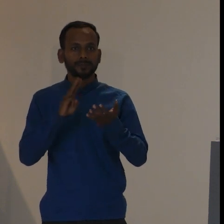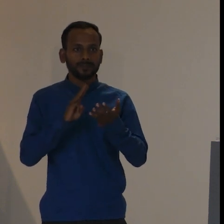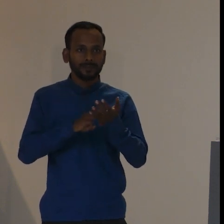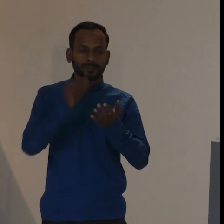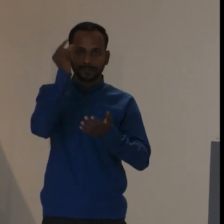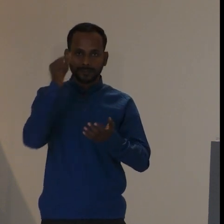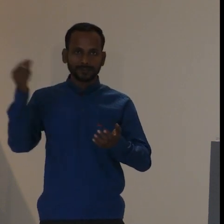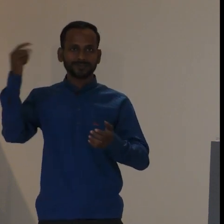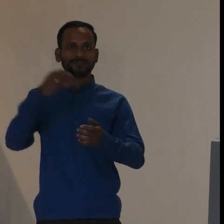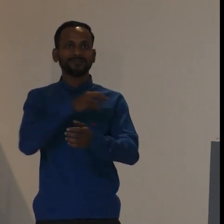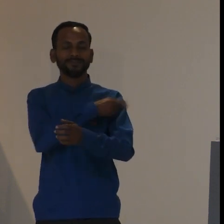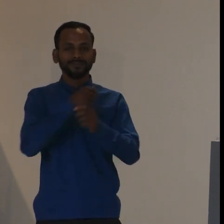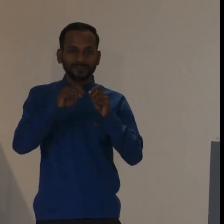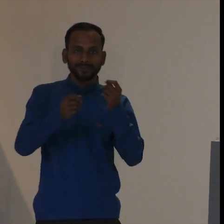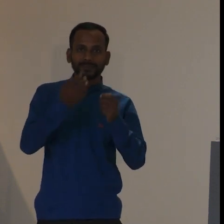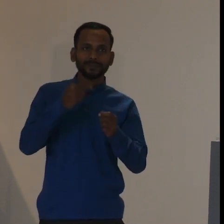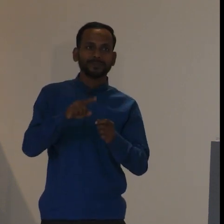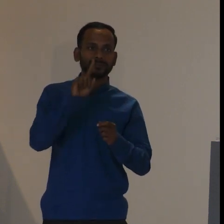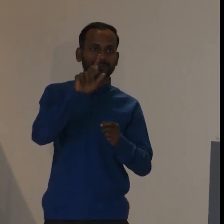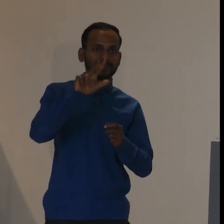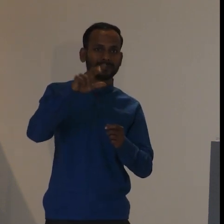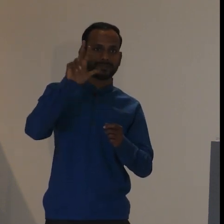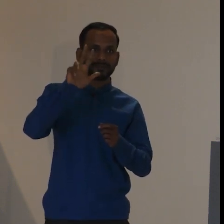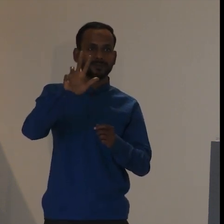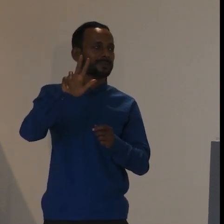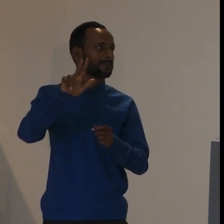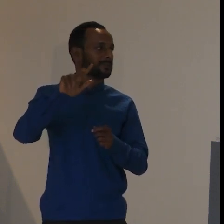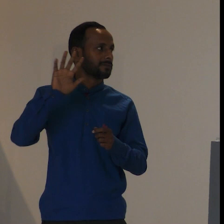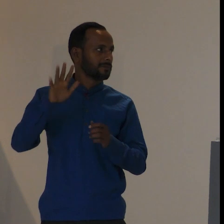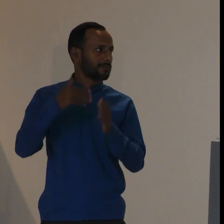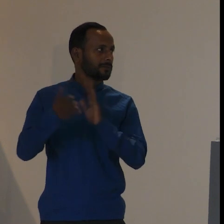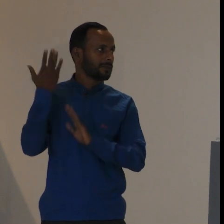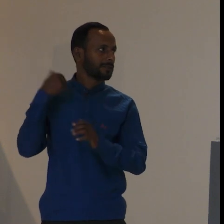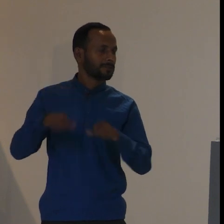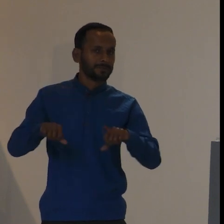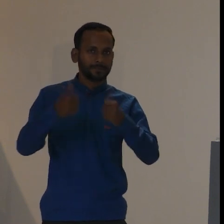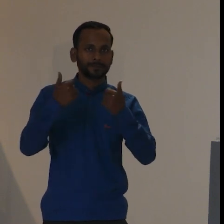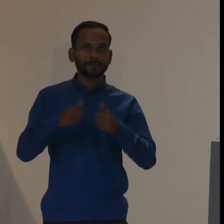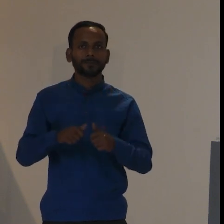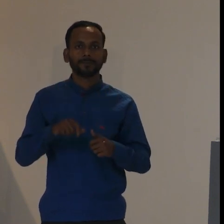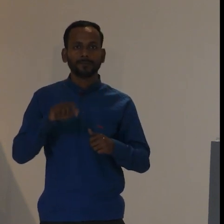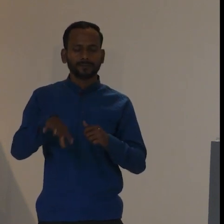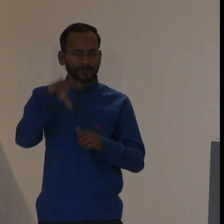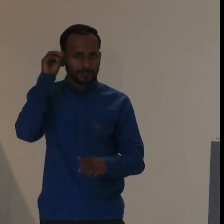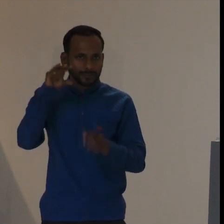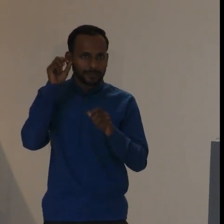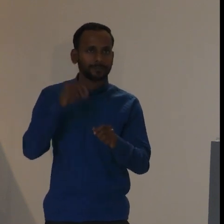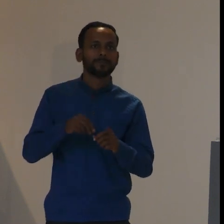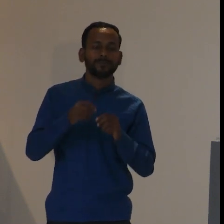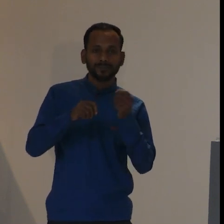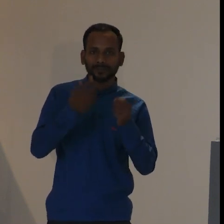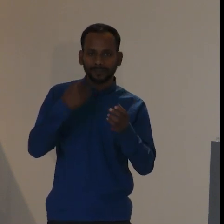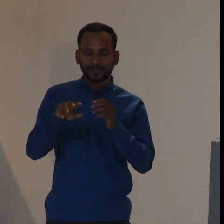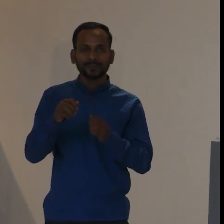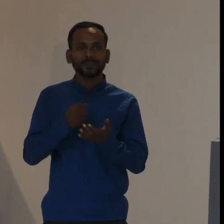in terms of medicine in 1885. Then she got a scholarship to go to Scotland and Ireland to learn various medical practices, to